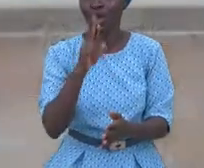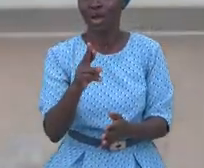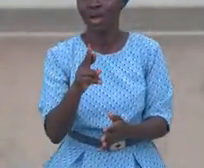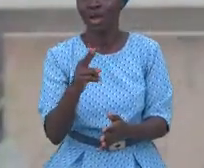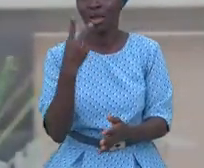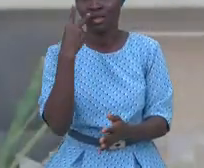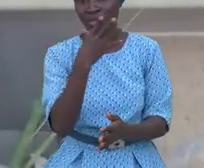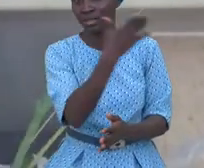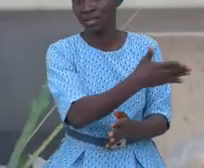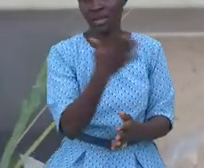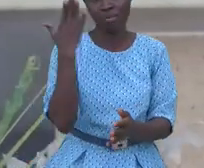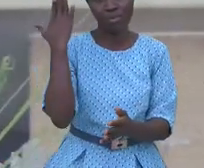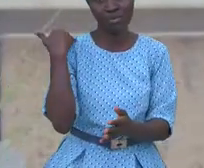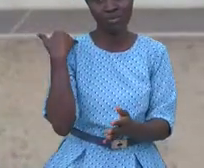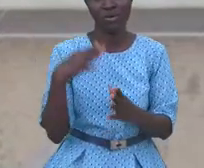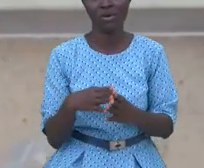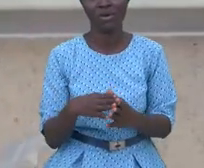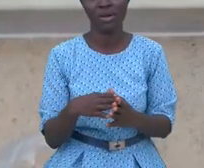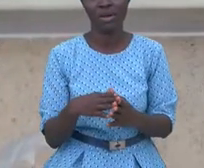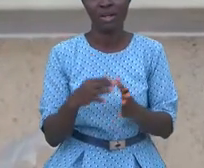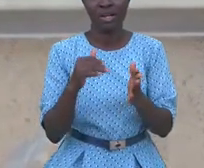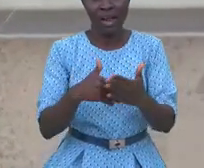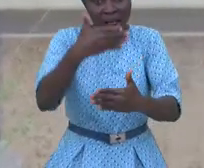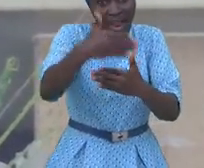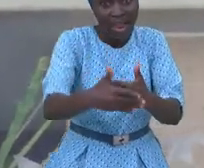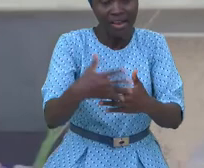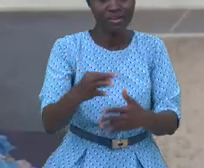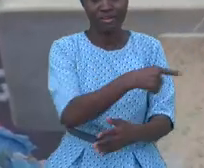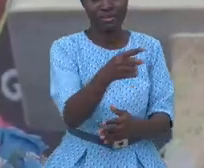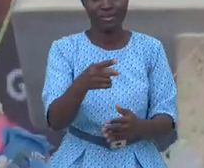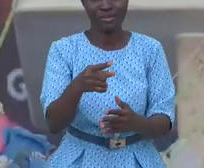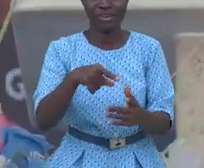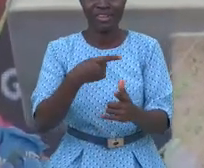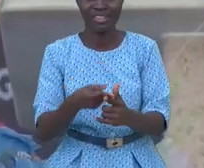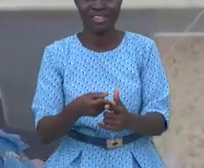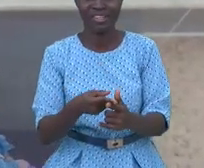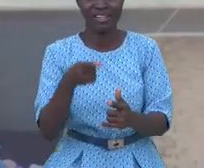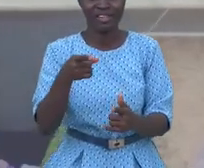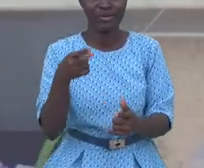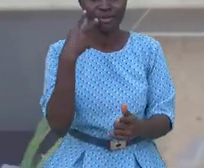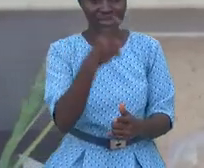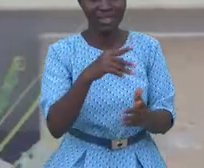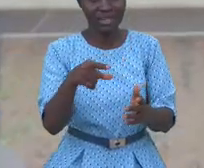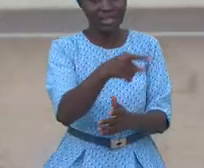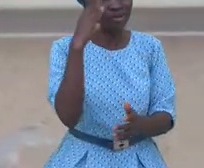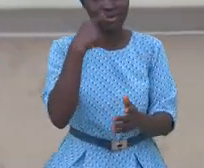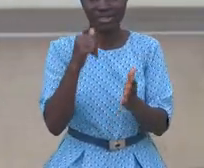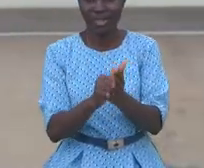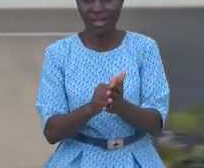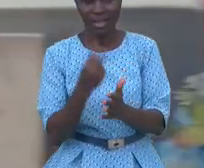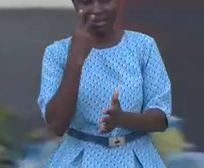there before, ahead of you, they say, look at the man, look at the man, look at the woman. That